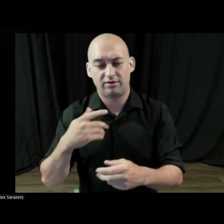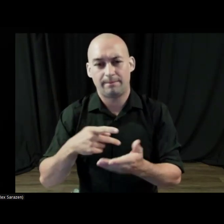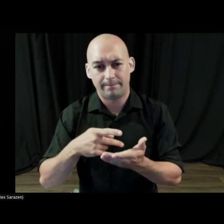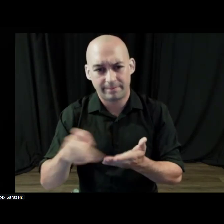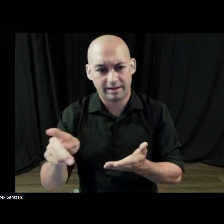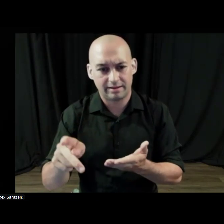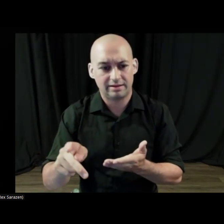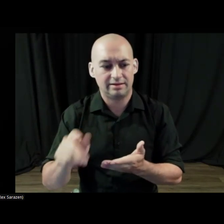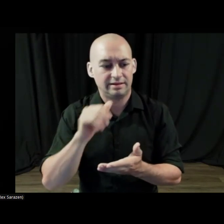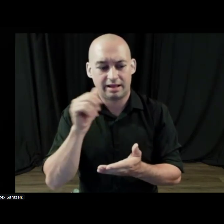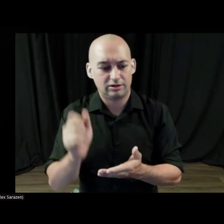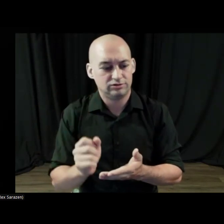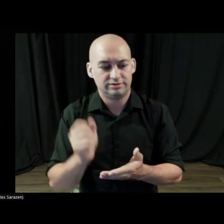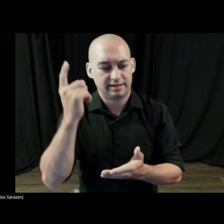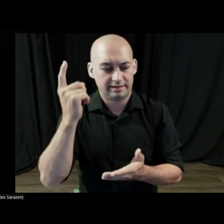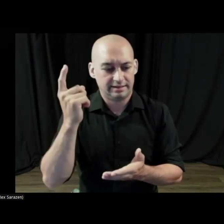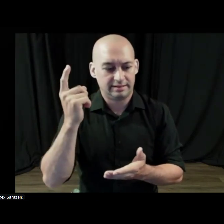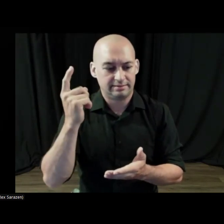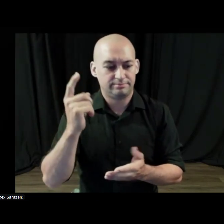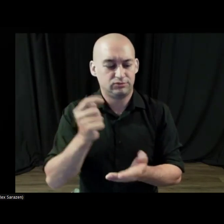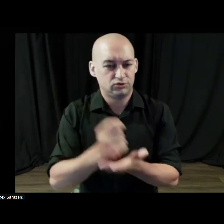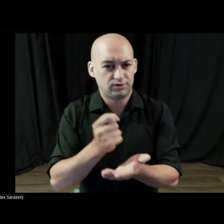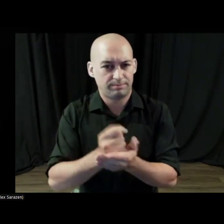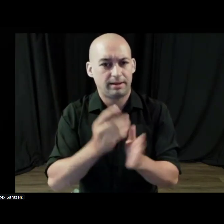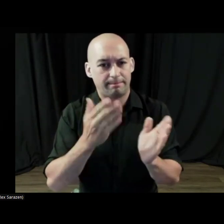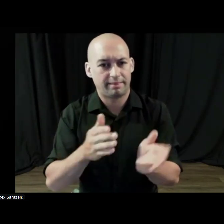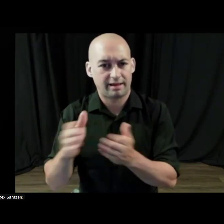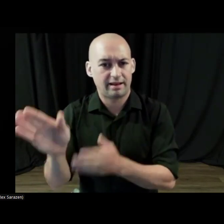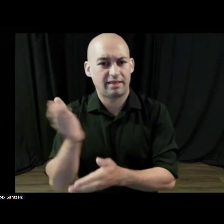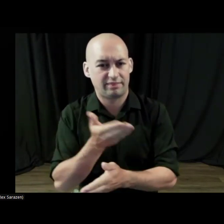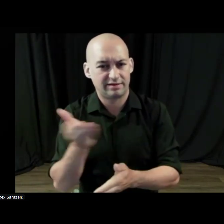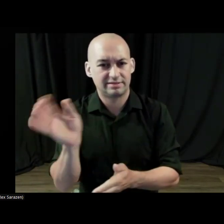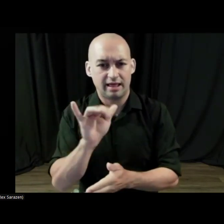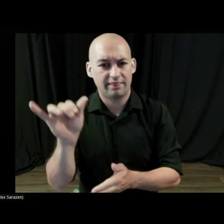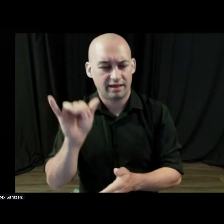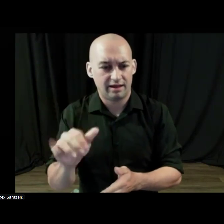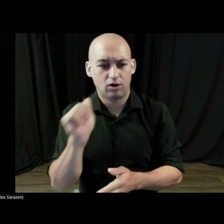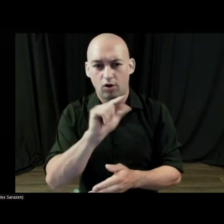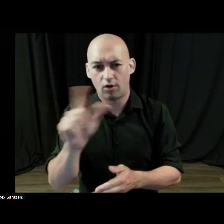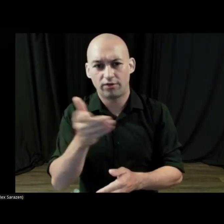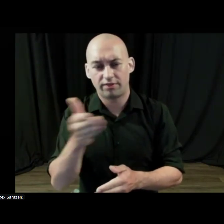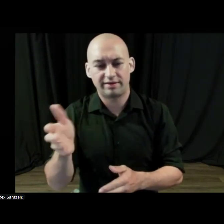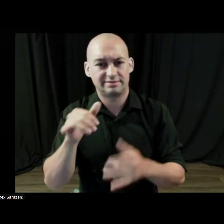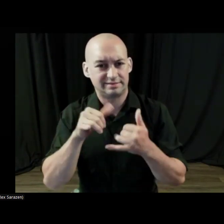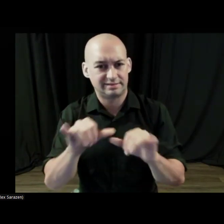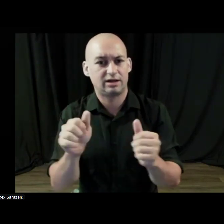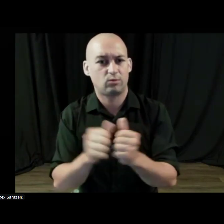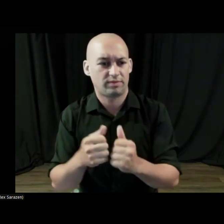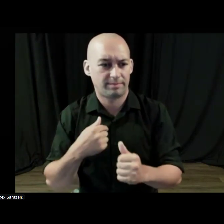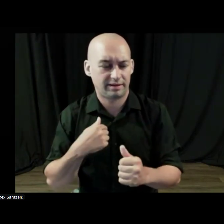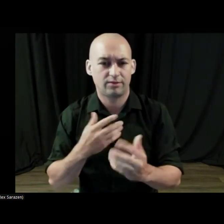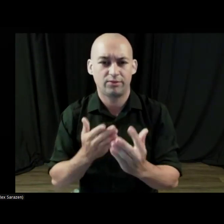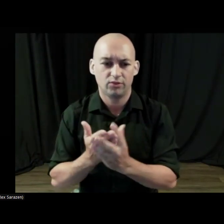not understanding a treatment plan and things like that. So all these things have stayed with me throughout my tenure in